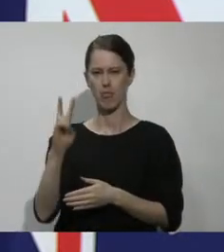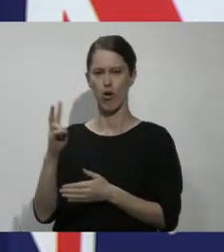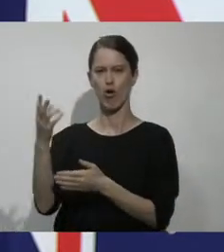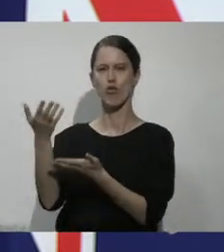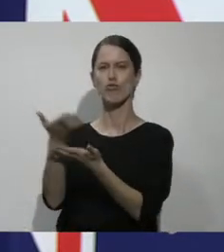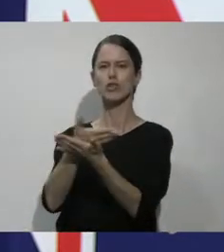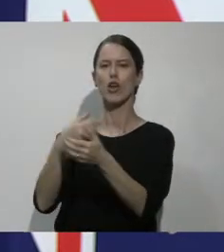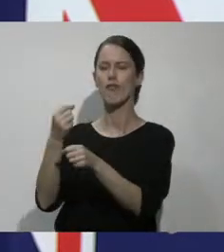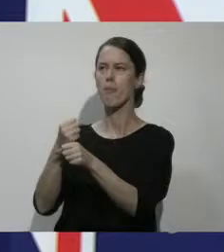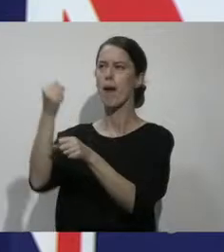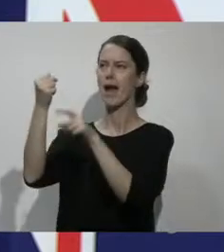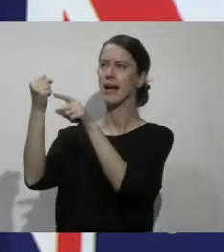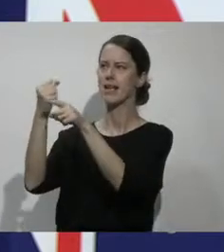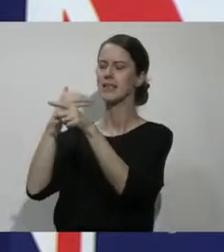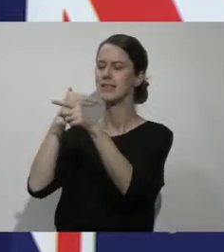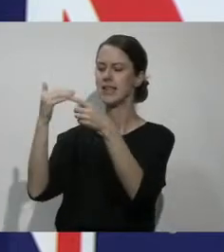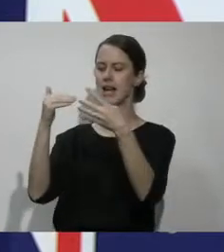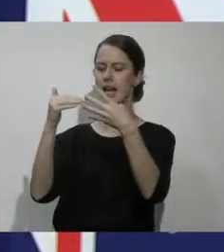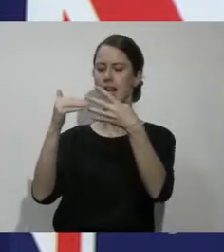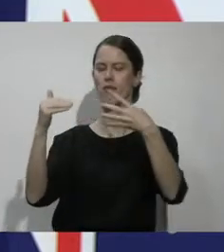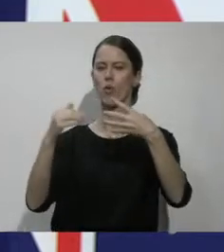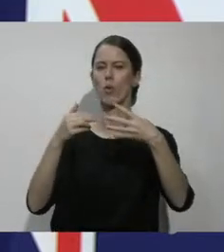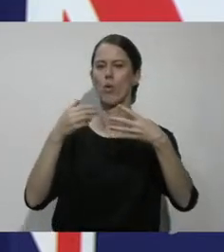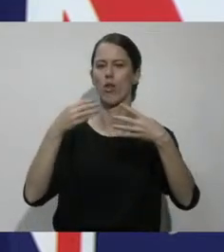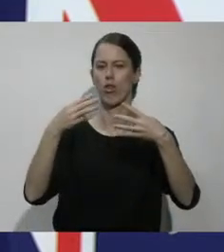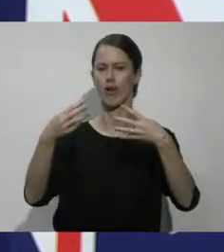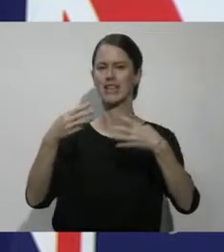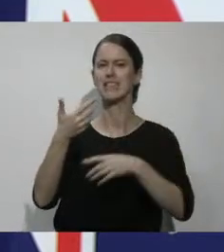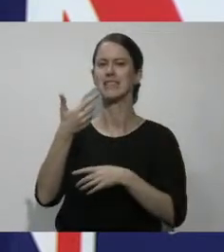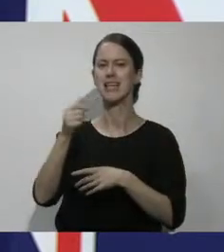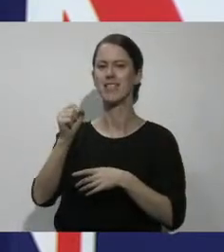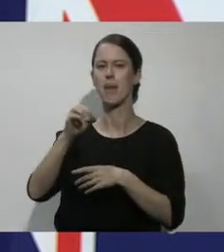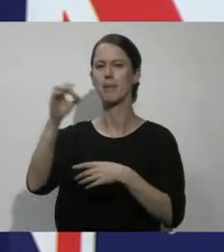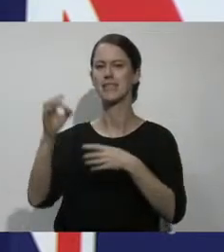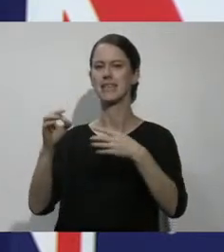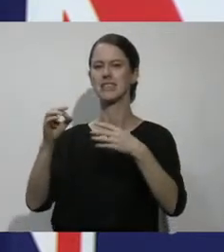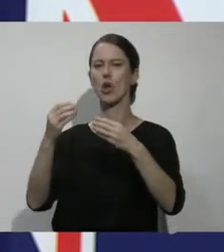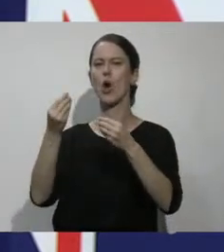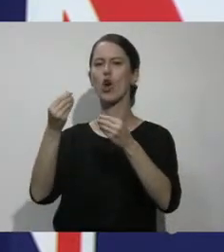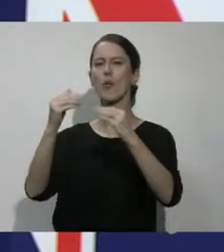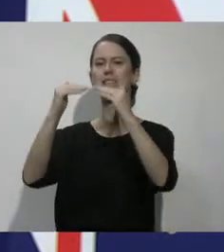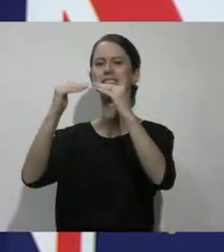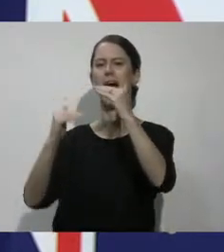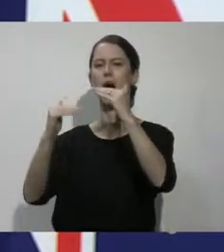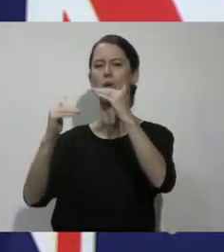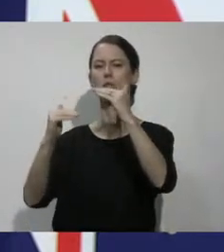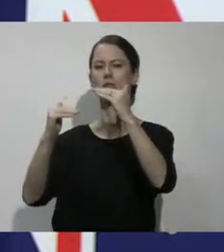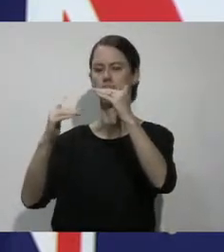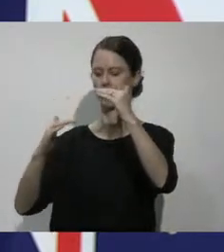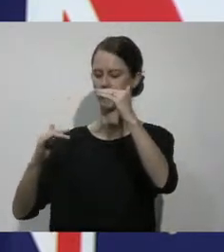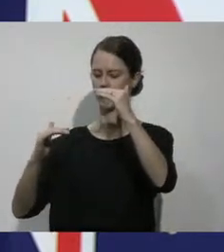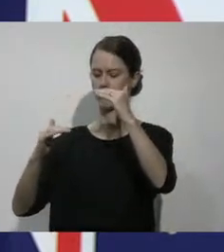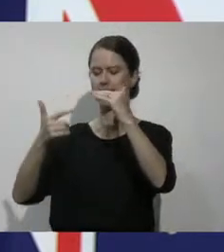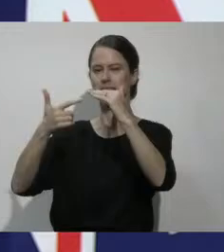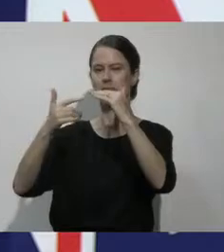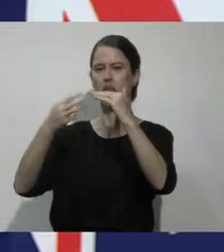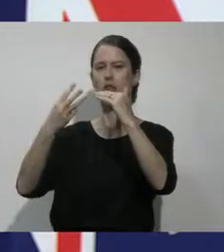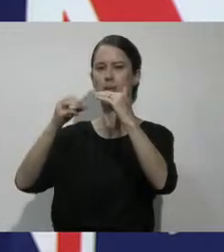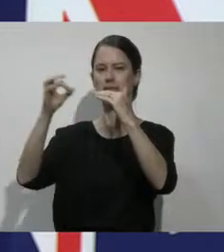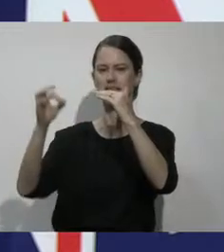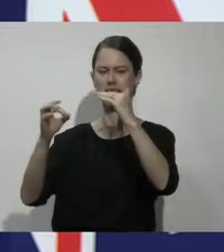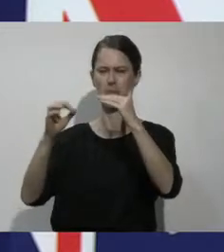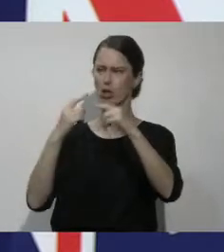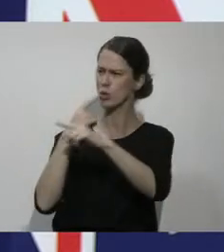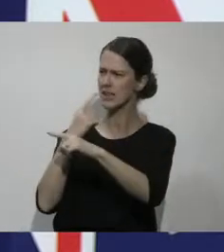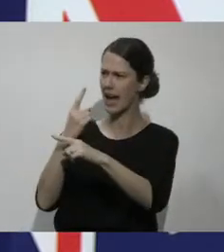the economy would operate at a 70% capacity. Now you're saying the modeling's based off 80%. Is there some risk that that 80% figure is based